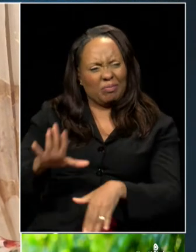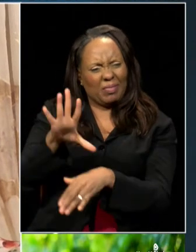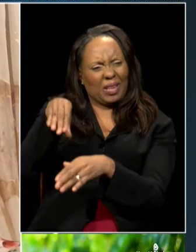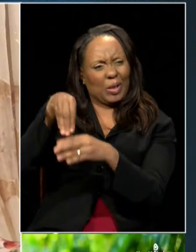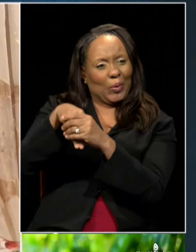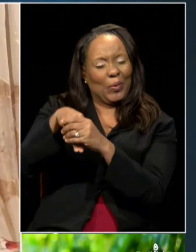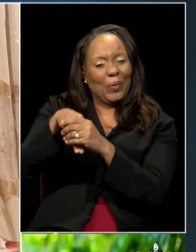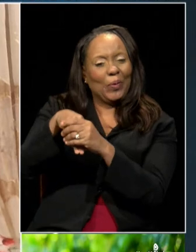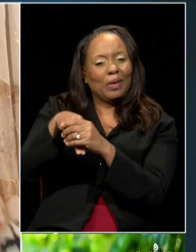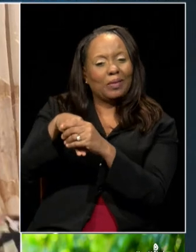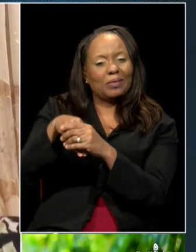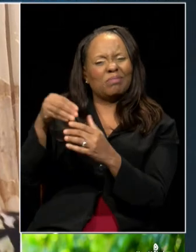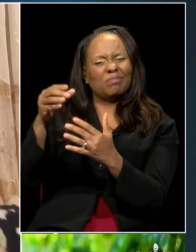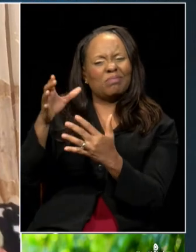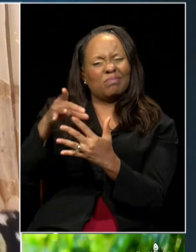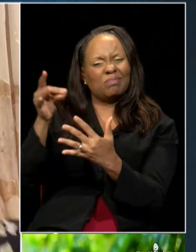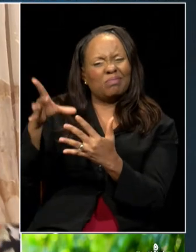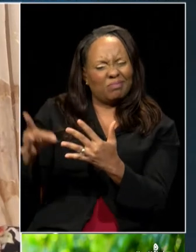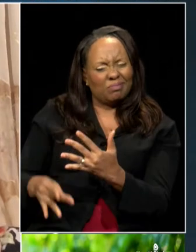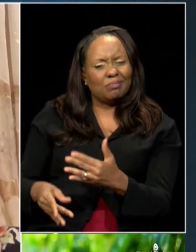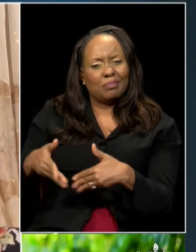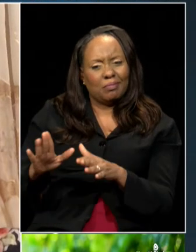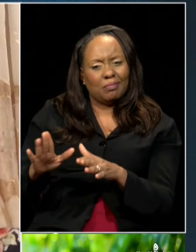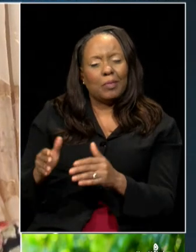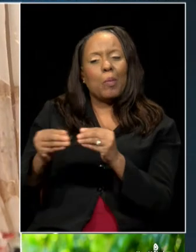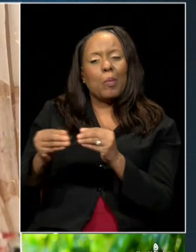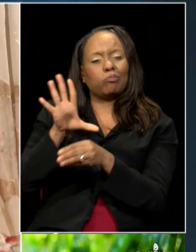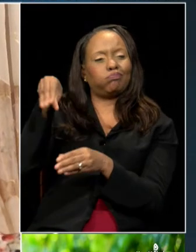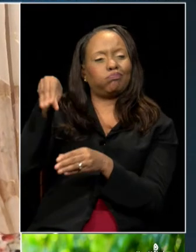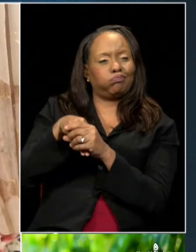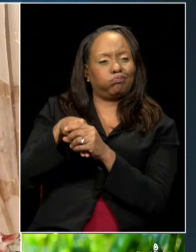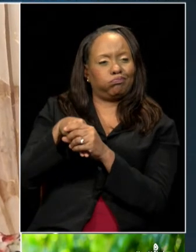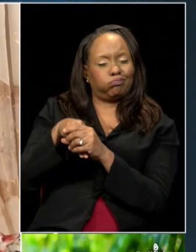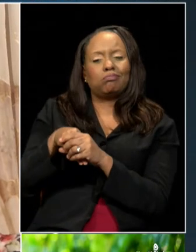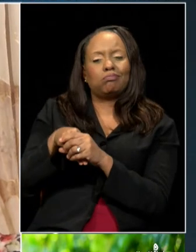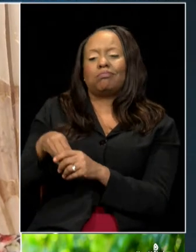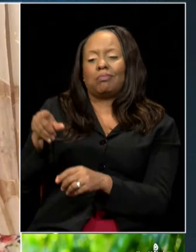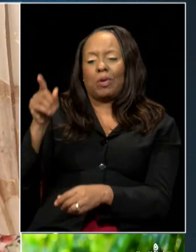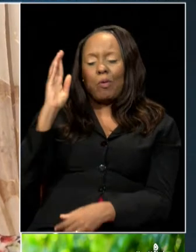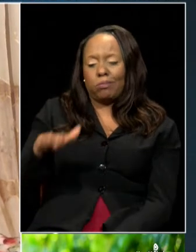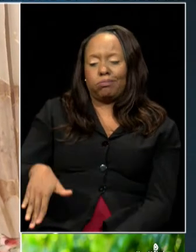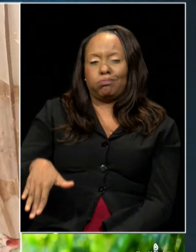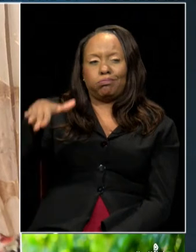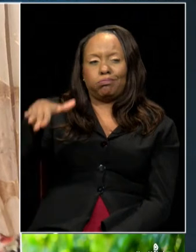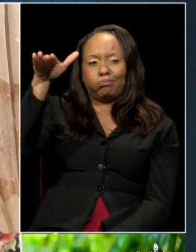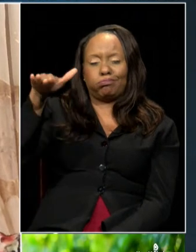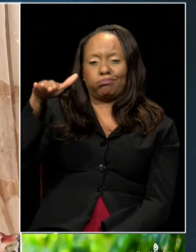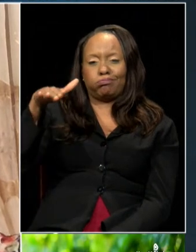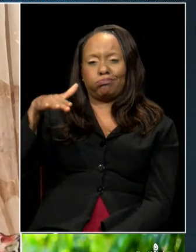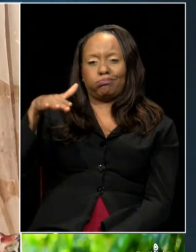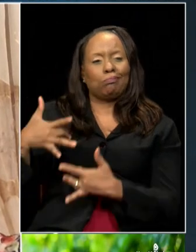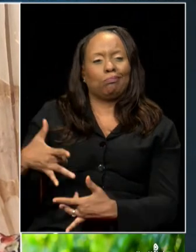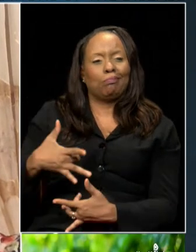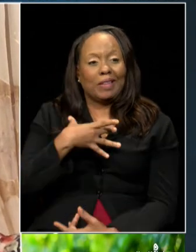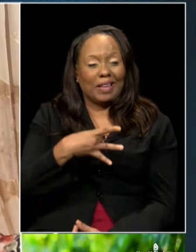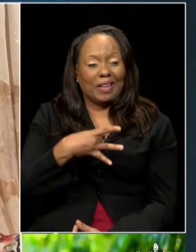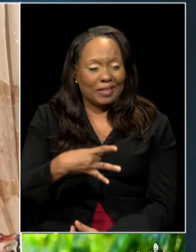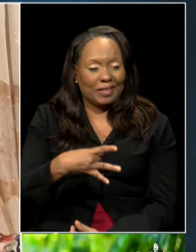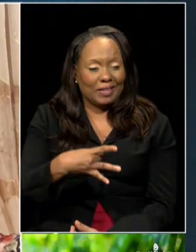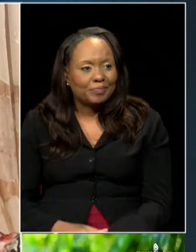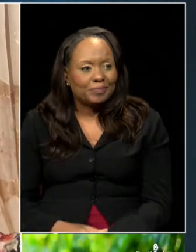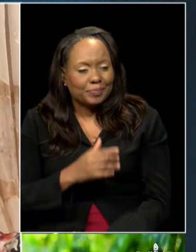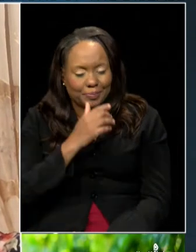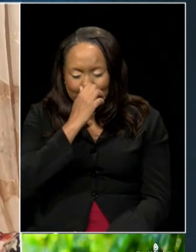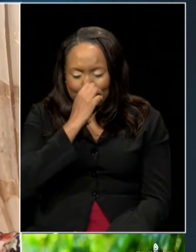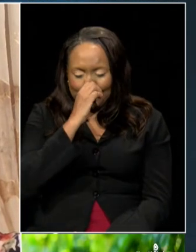process, and it would become a more inclusive activity and the child would eventually catch on. Yeah, and we have to include them from as early